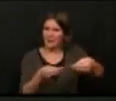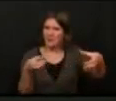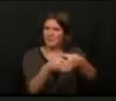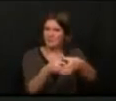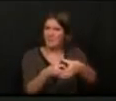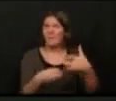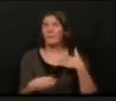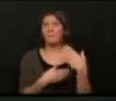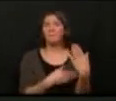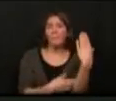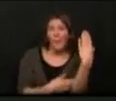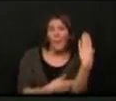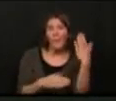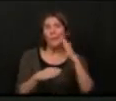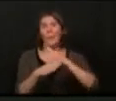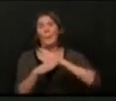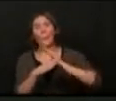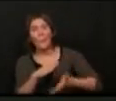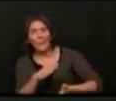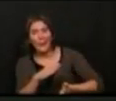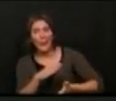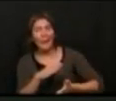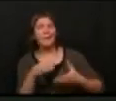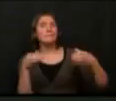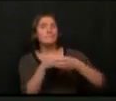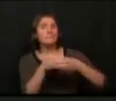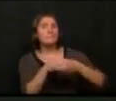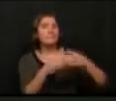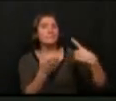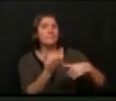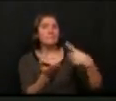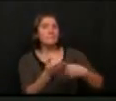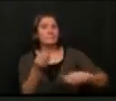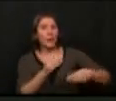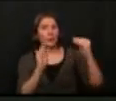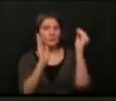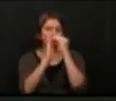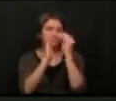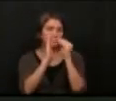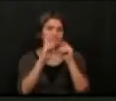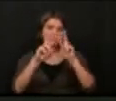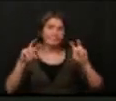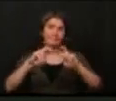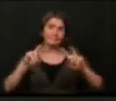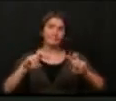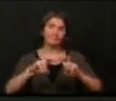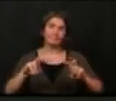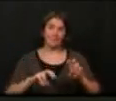mornings or weekend, to begin the work. And